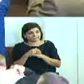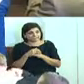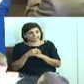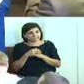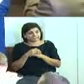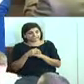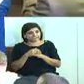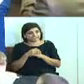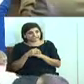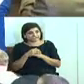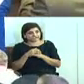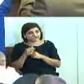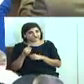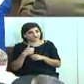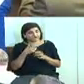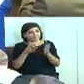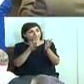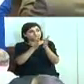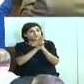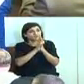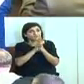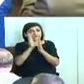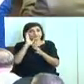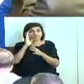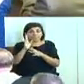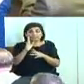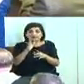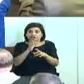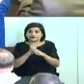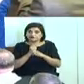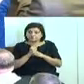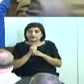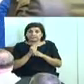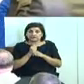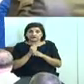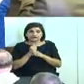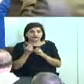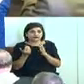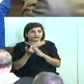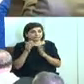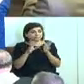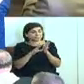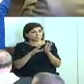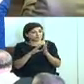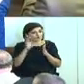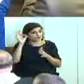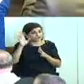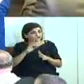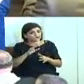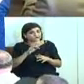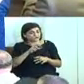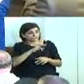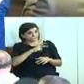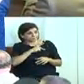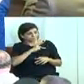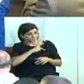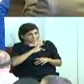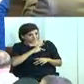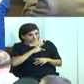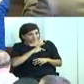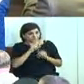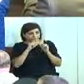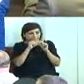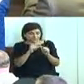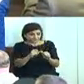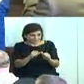I ask, will you receive our new senior pastor, Reverend Keith, who continues the work